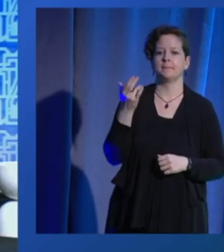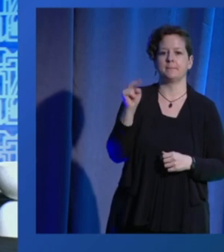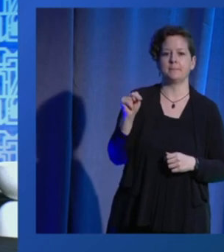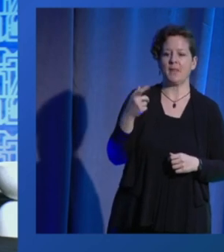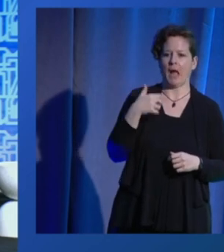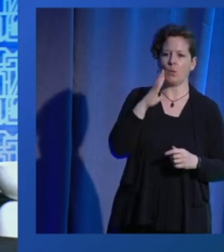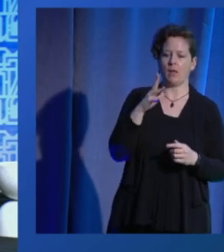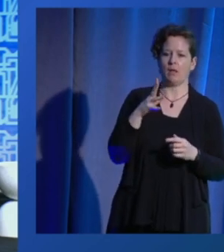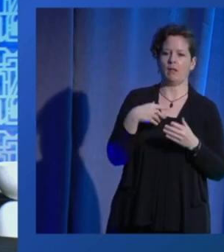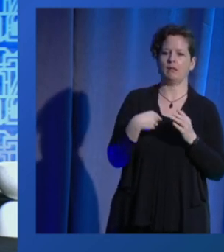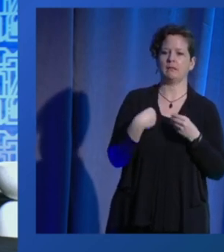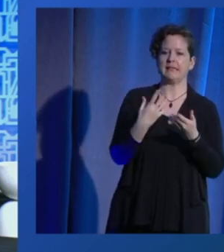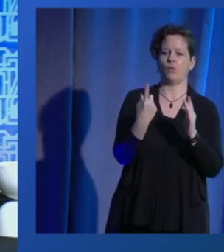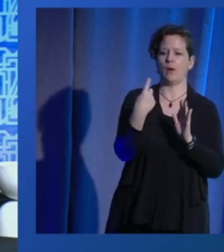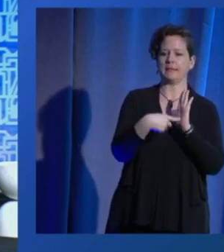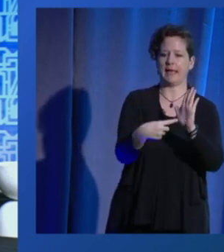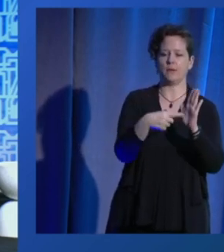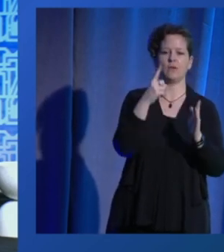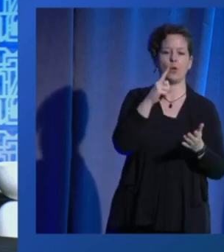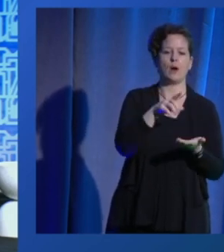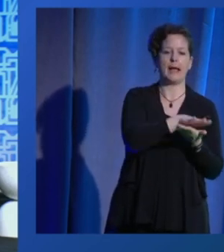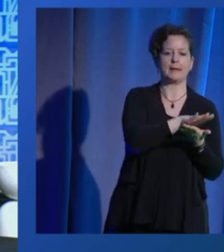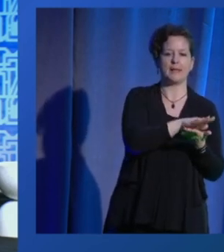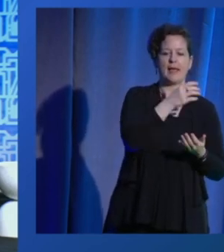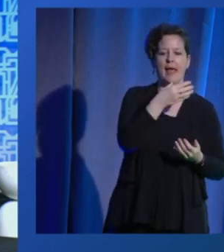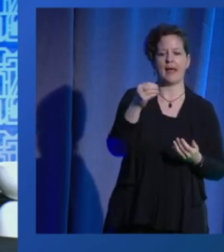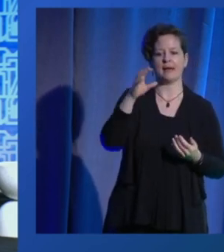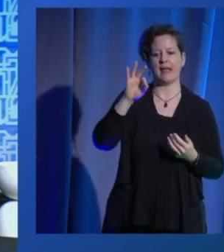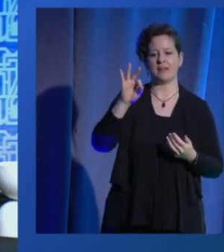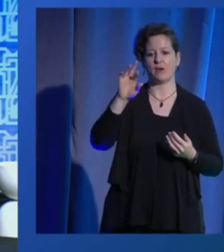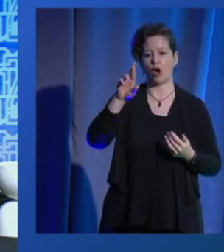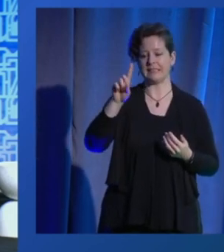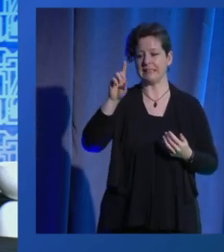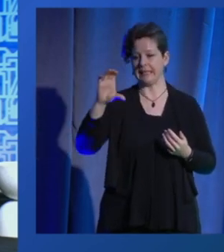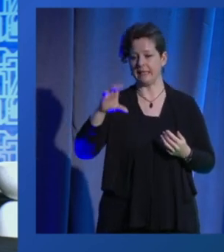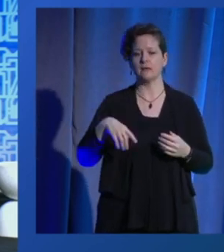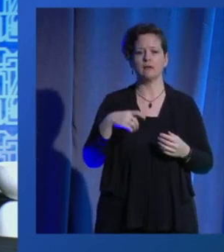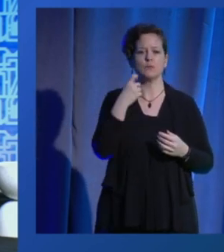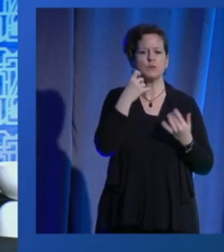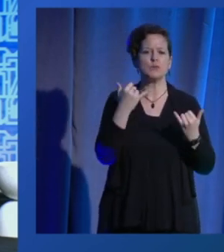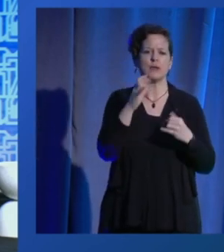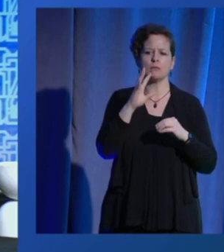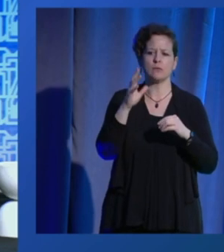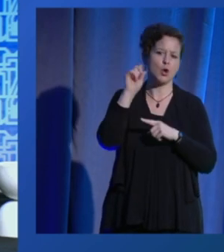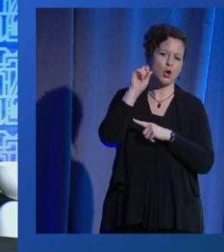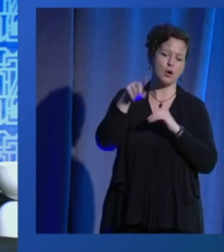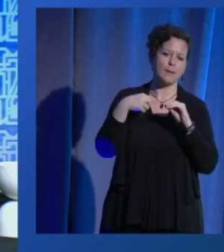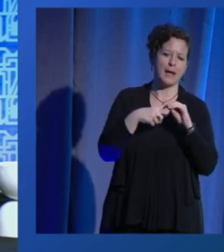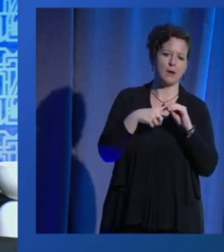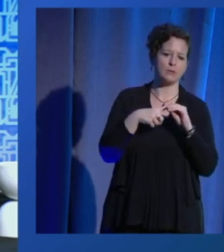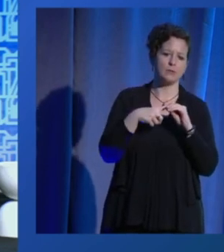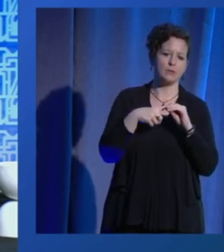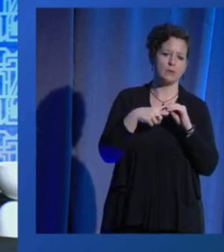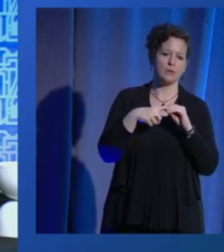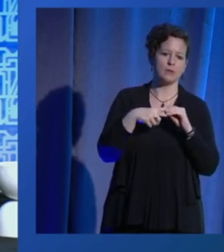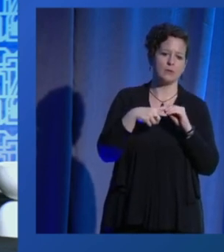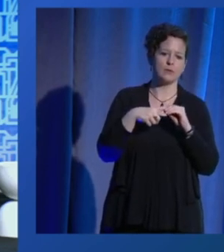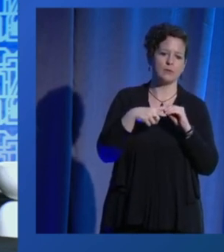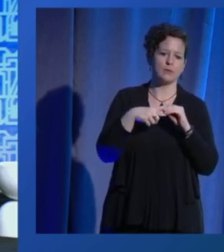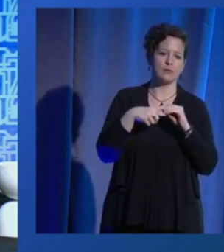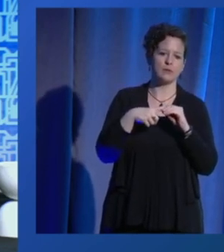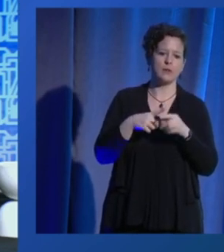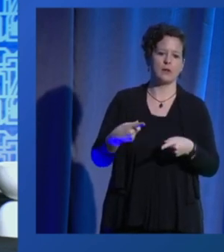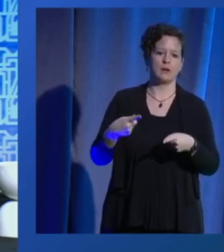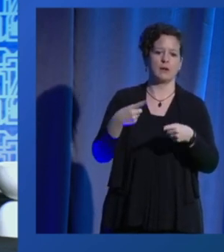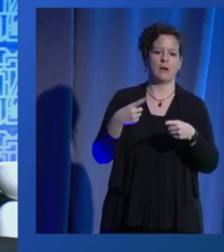for uh Academia and ffr DC's so earlier today we heard about the law of armed conflict when you look at